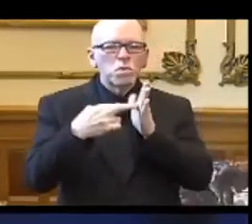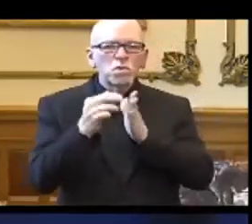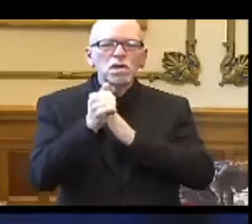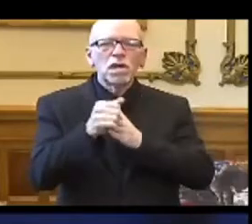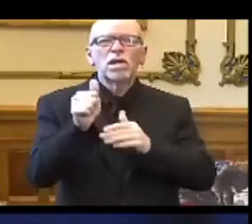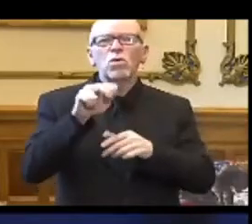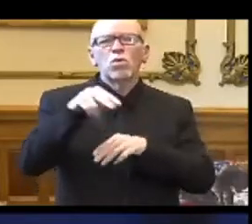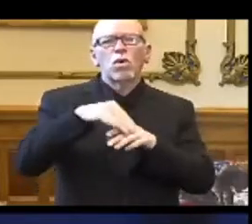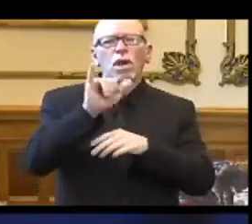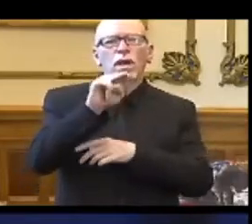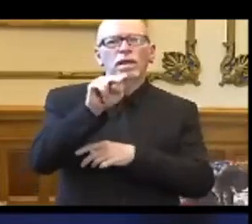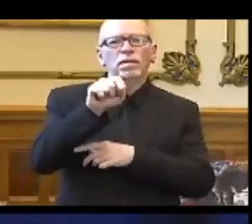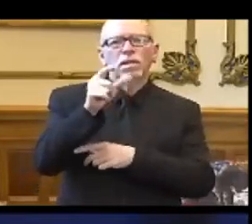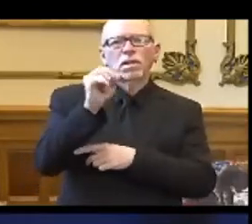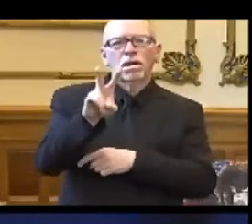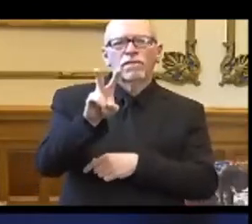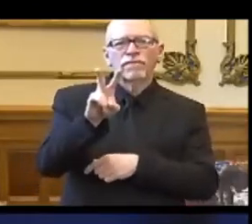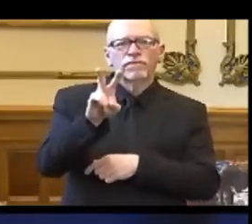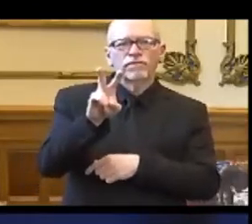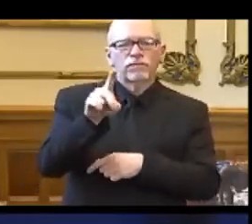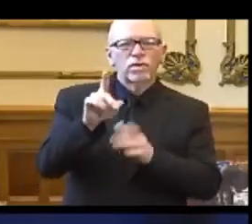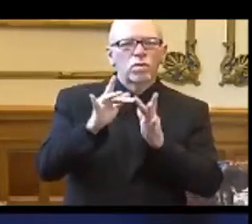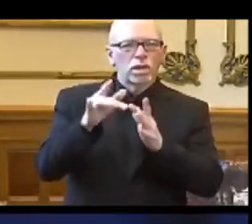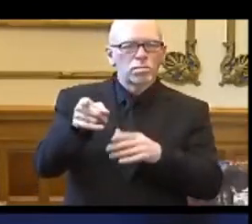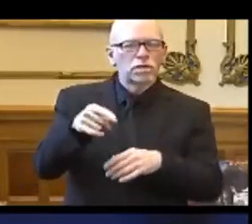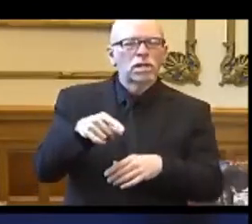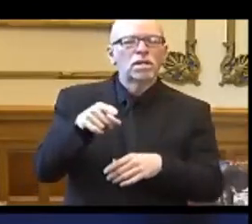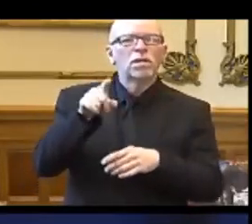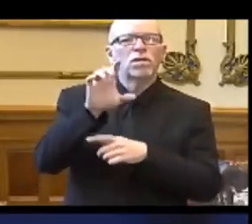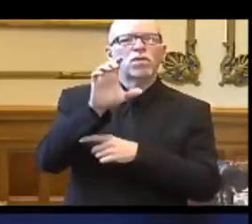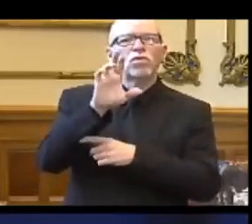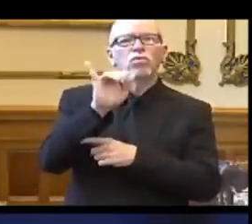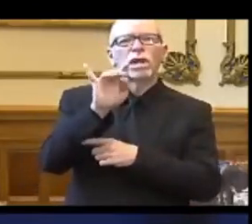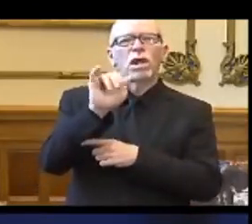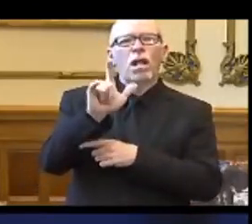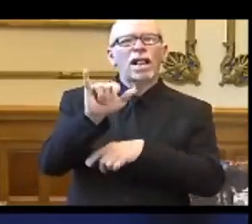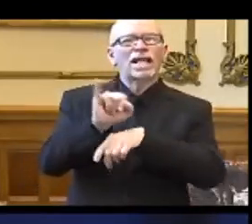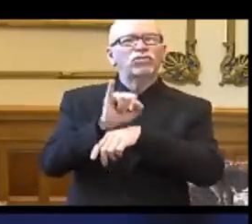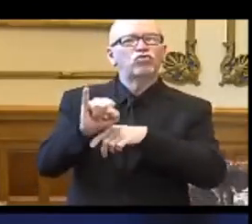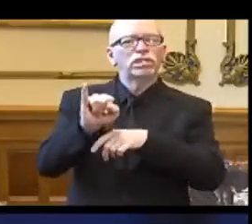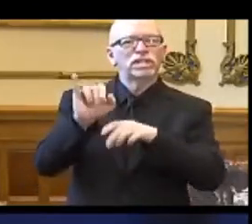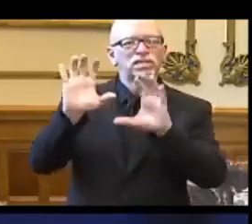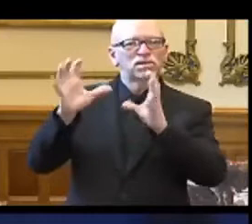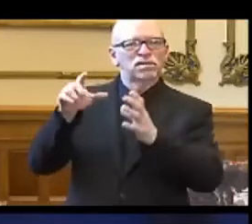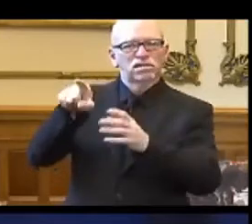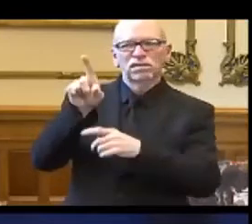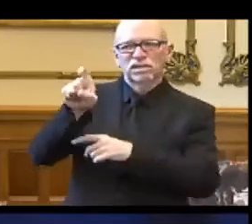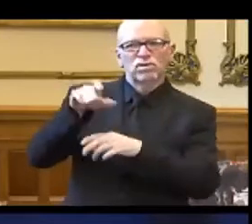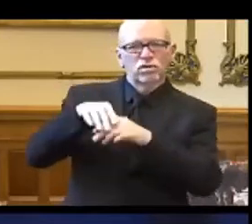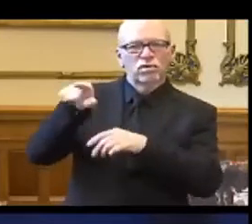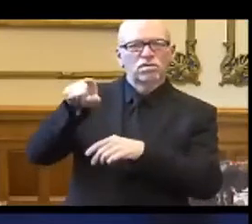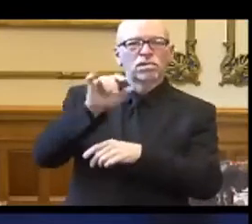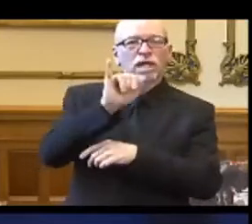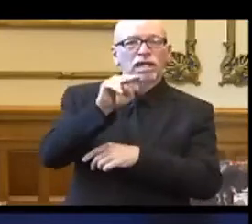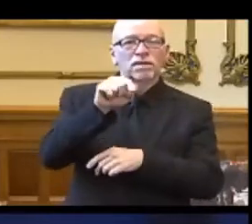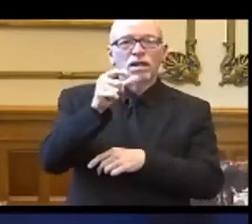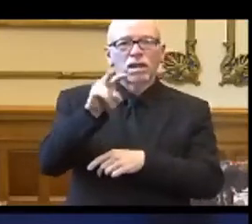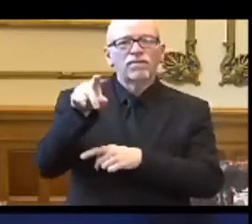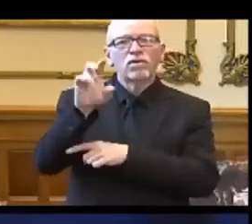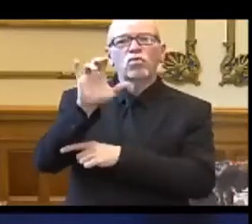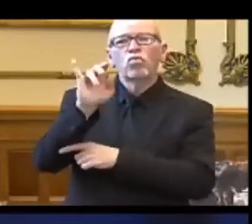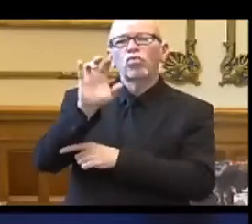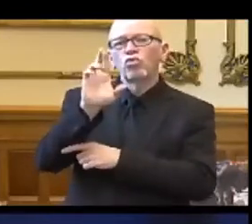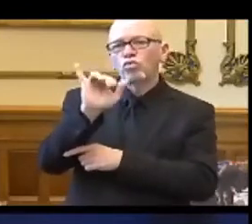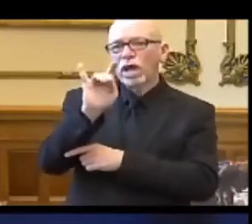at in.gov at the critical industries section. Just click on critical industries, go to in.gov.